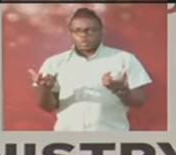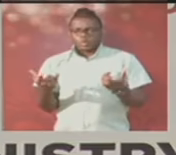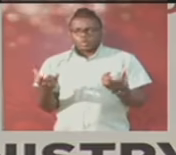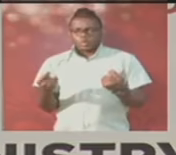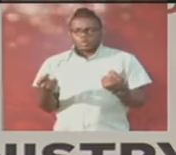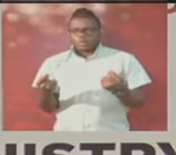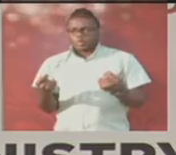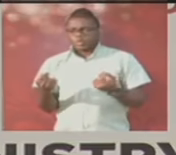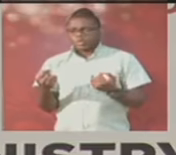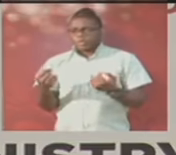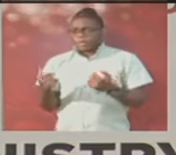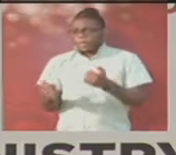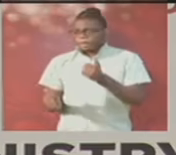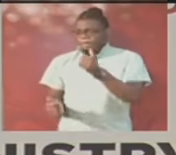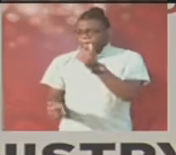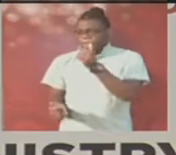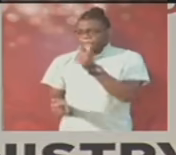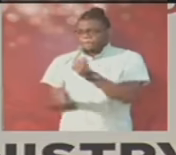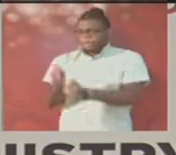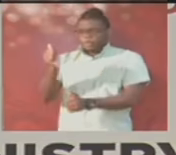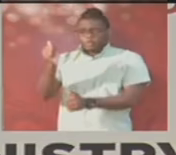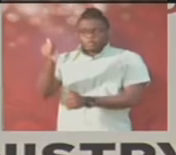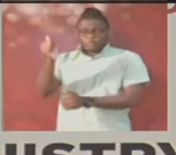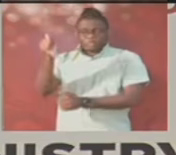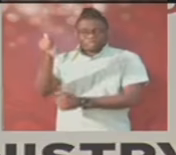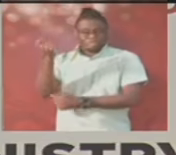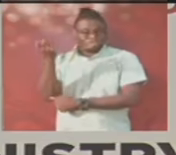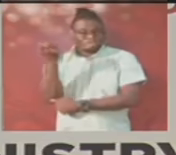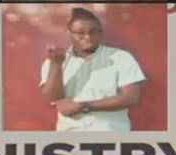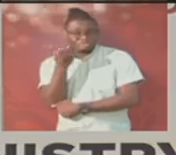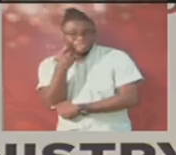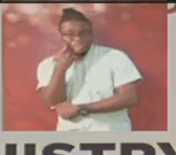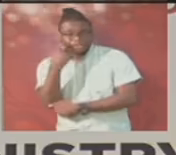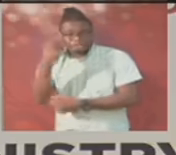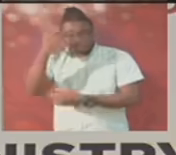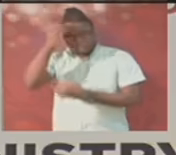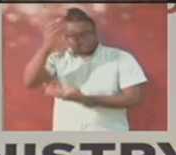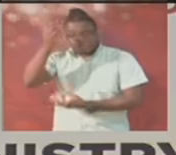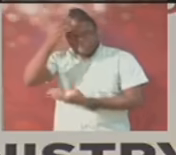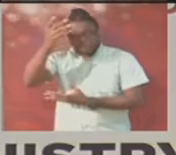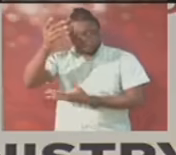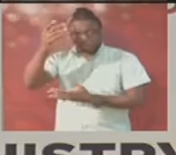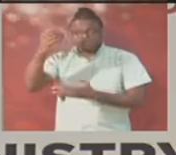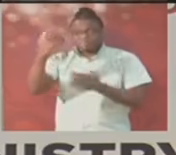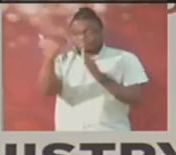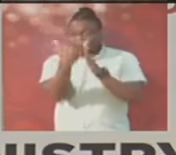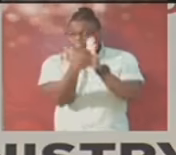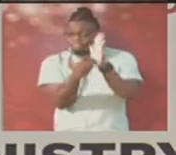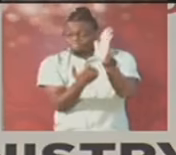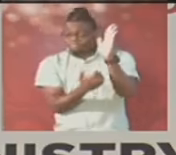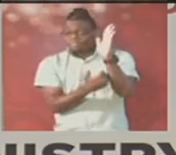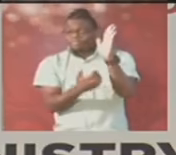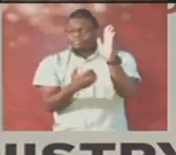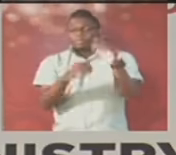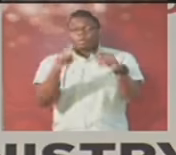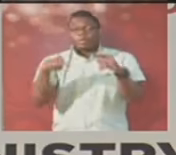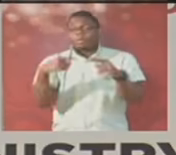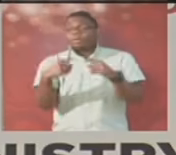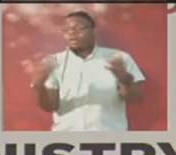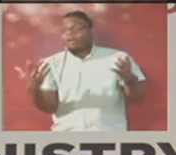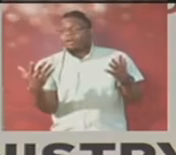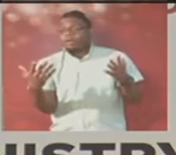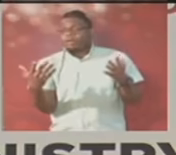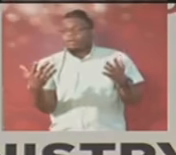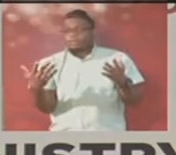most recent media release from the Ministry of Health and the clinical statistics, as well as a brief summary of the hospital